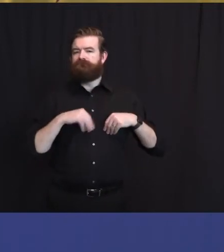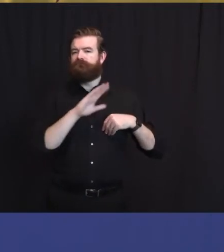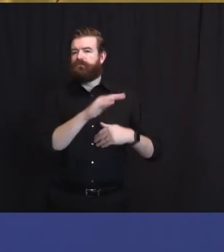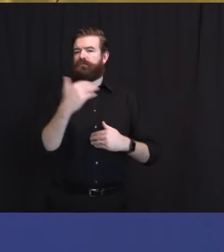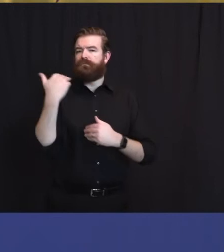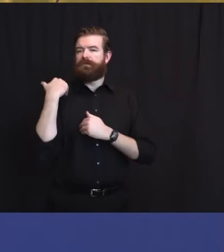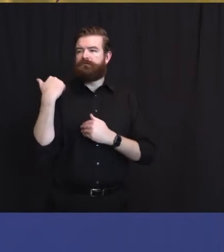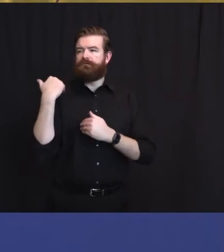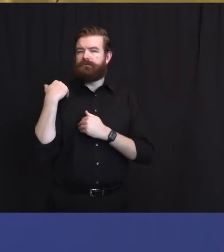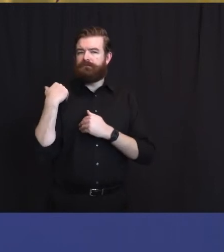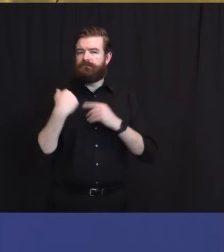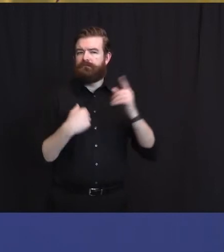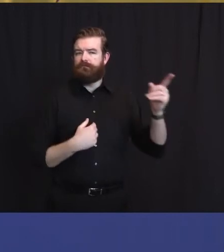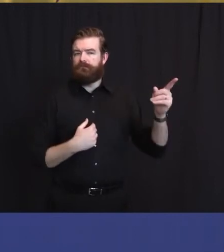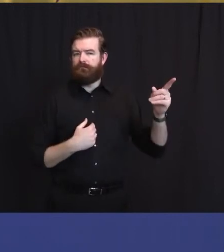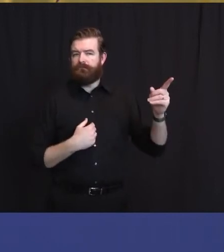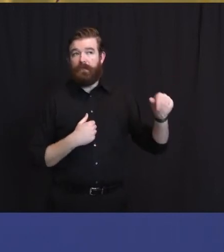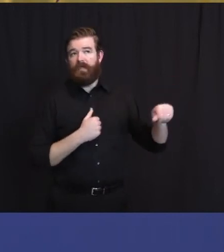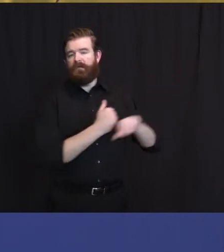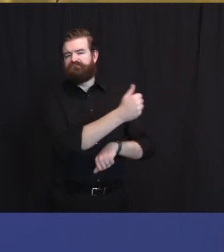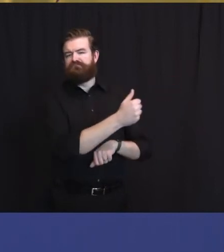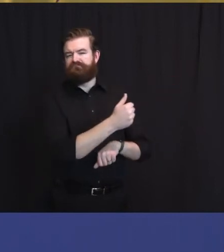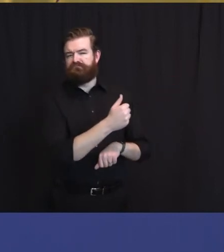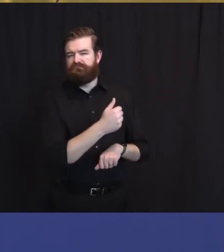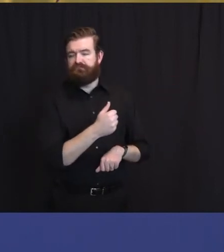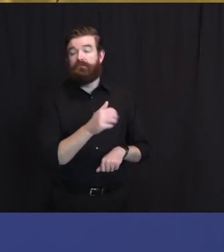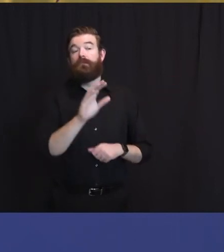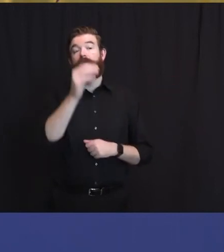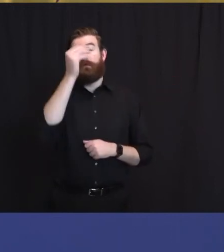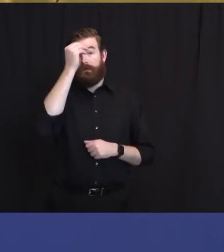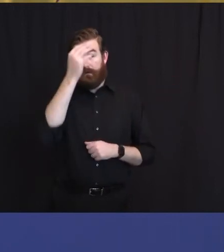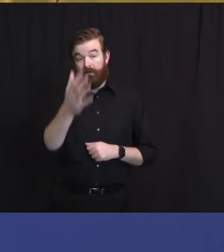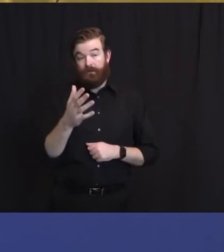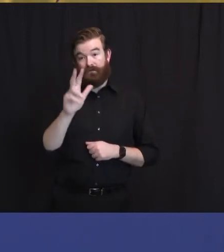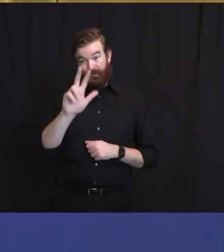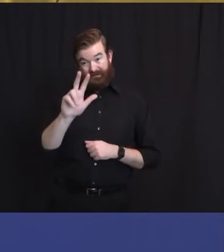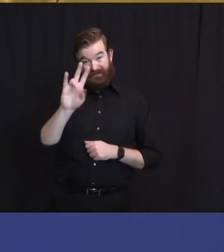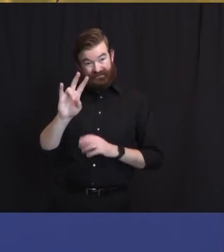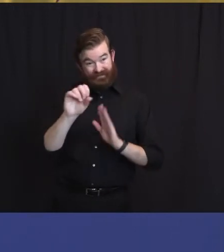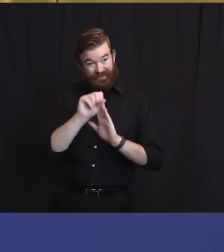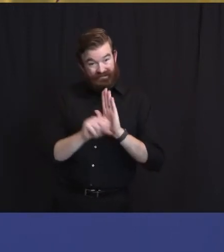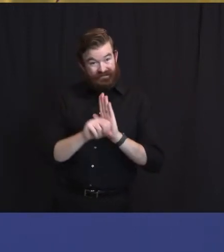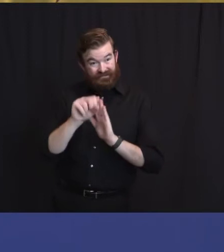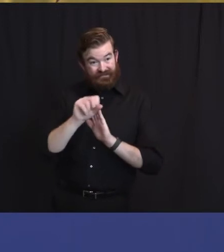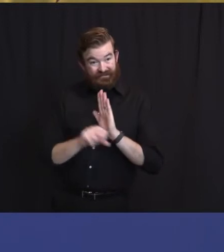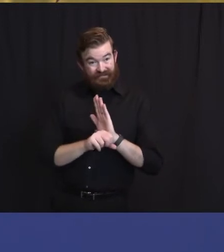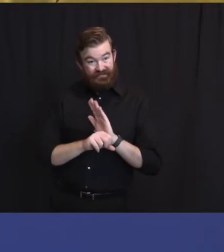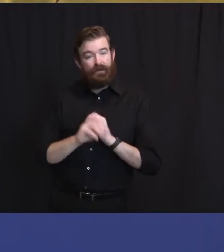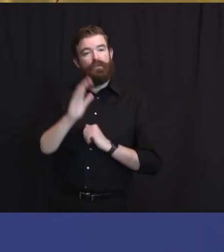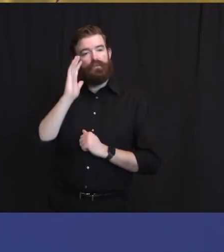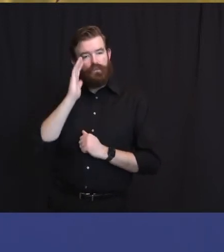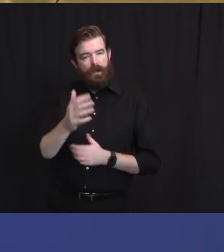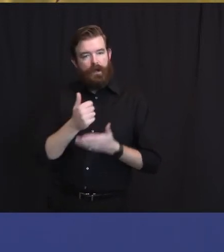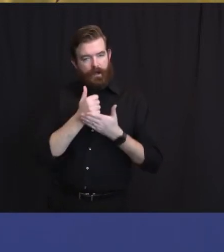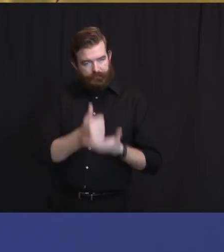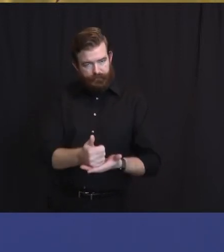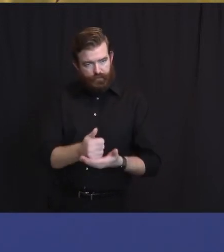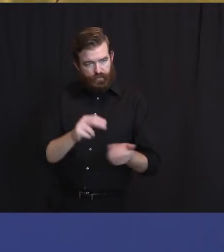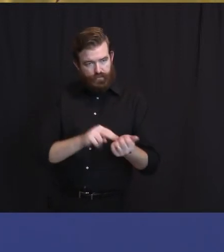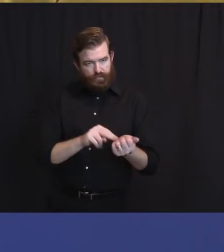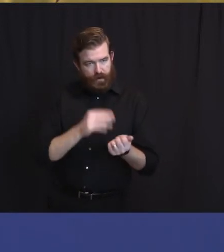the way, one thing I haven't said, not only are 37 states, including New Jersey, going next Monday on long-term care, I believe this is true. If you look at the amount